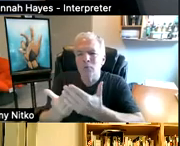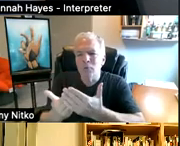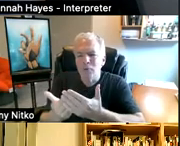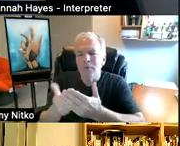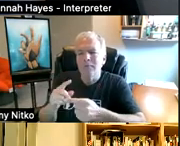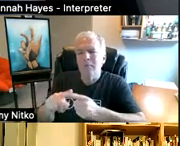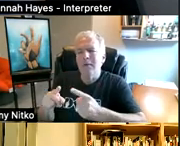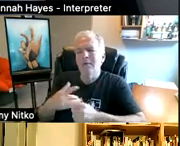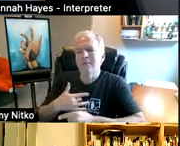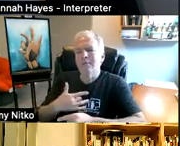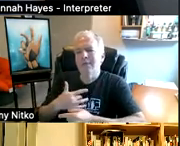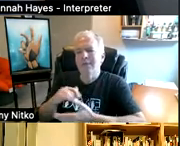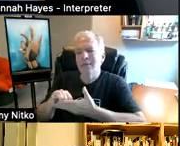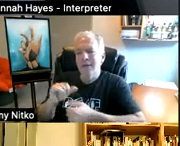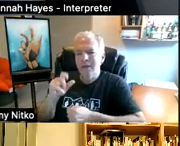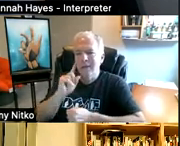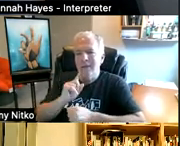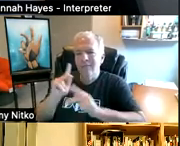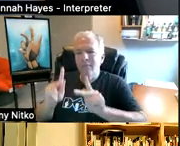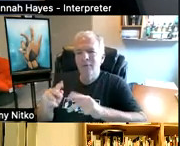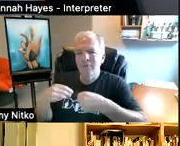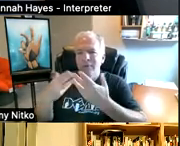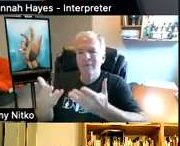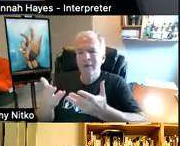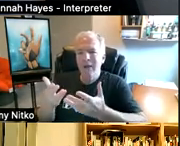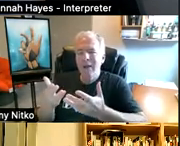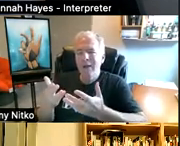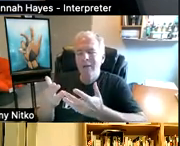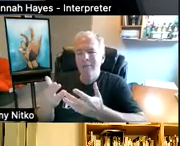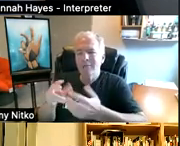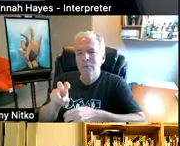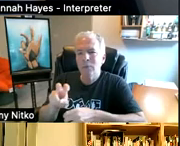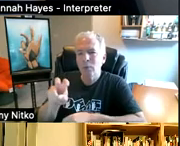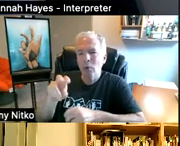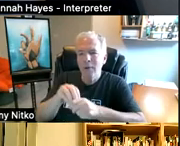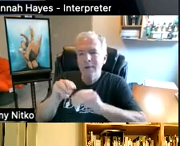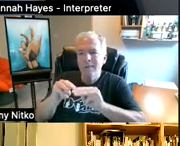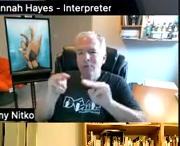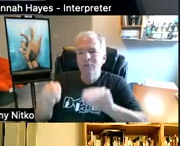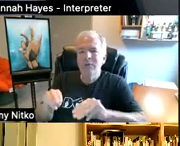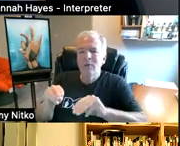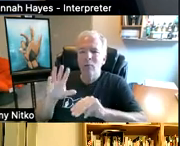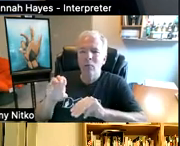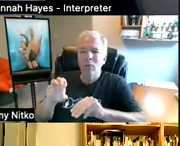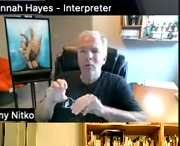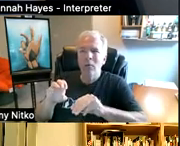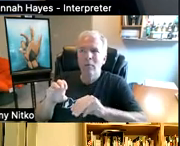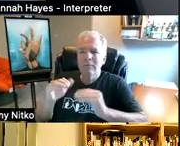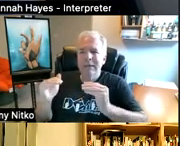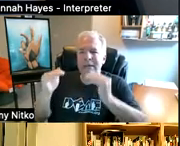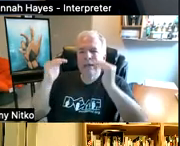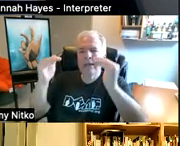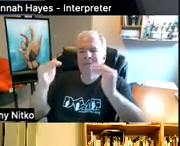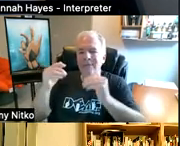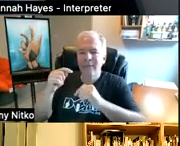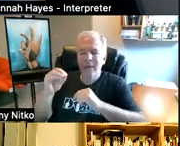tour. So we knew this was a good idea. We felt that a deaf person providing that tour within a